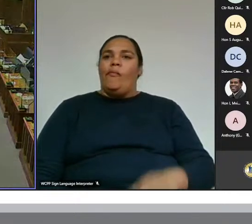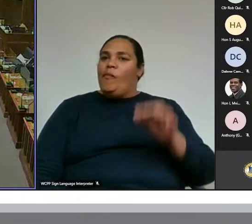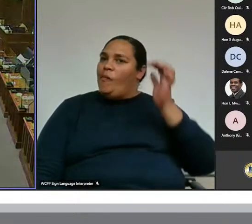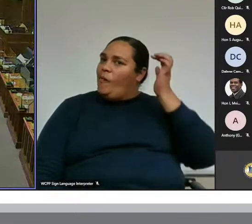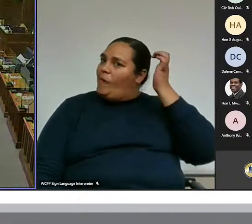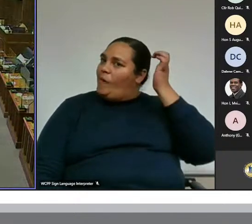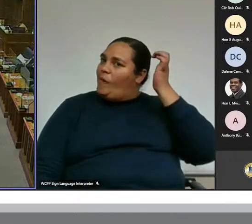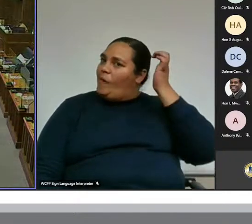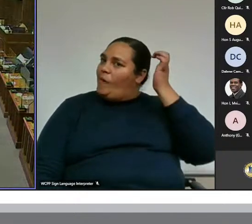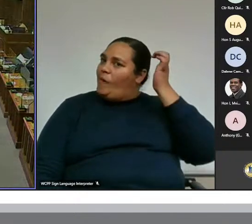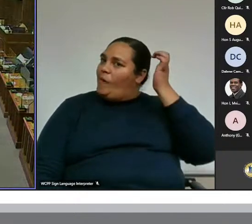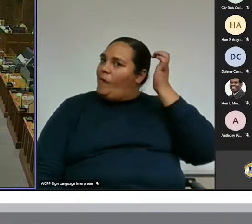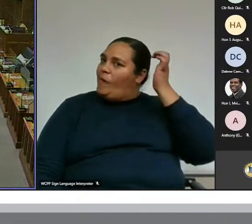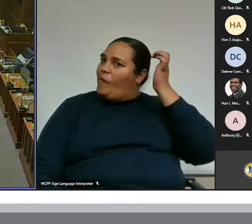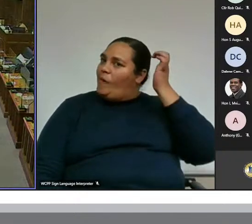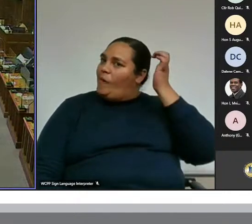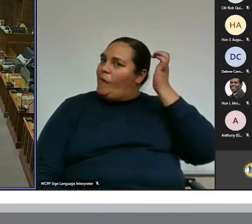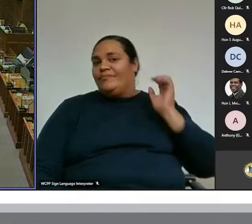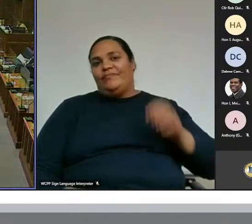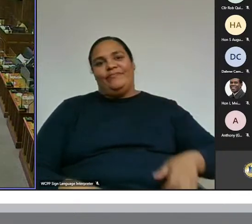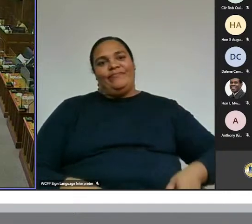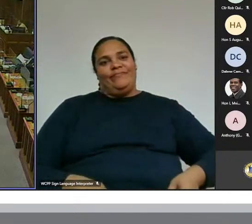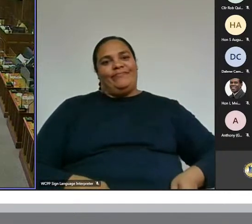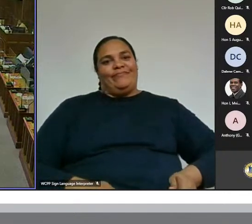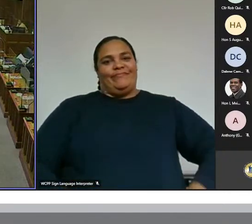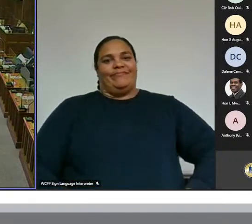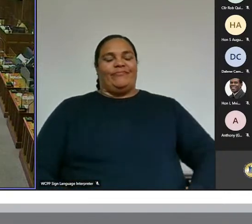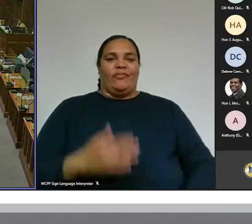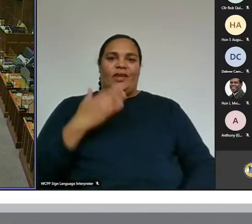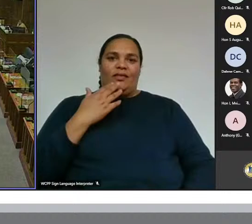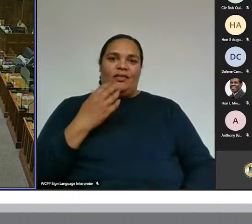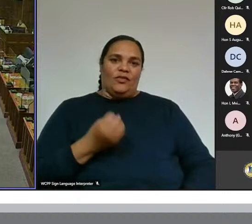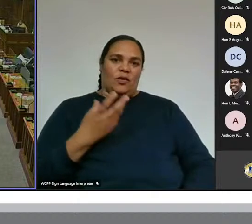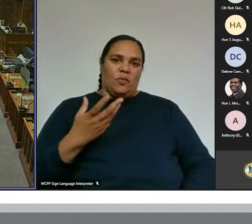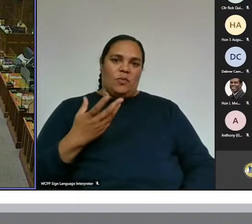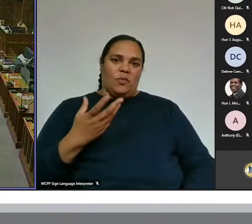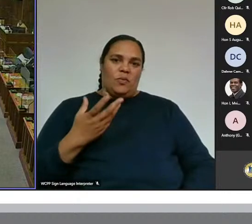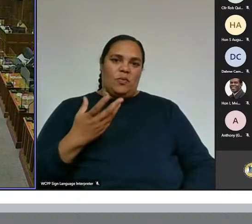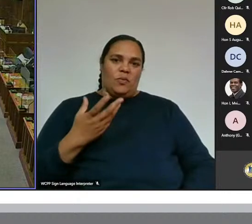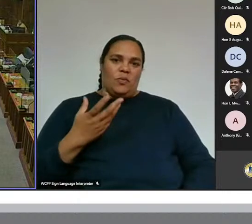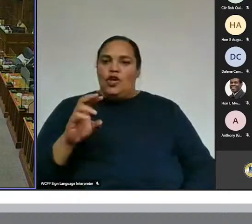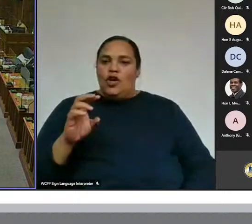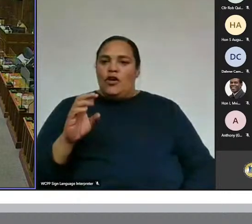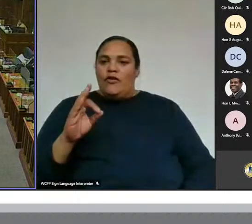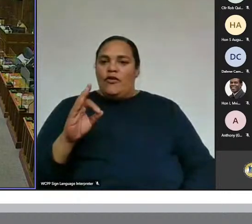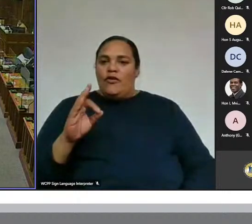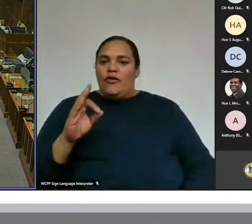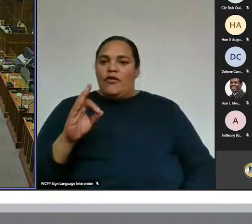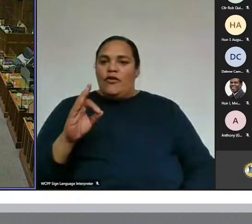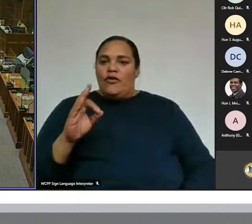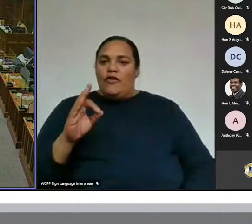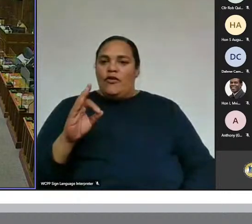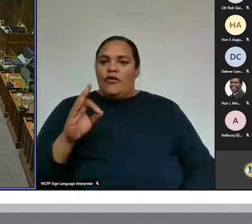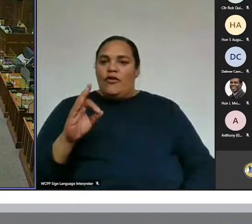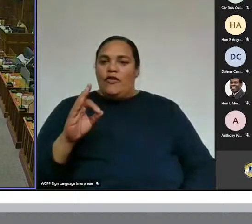Thank you, Mr. Erasmus, for those comments.